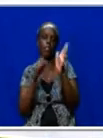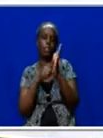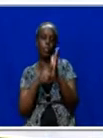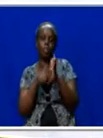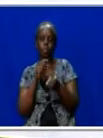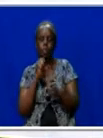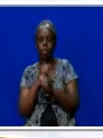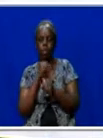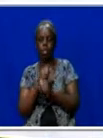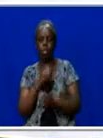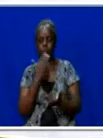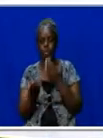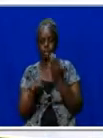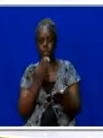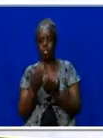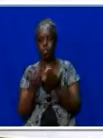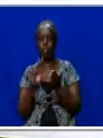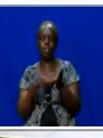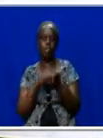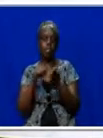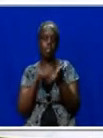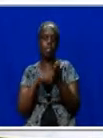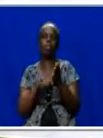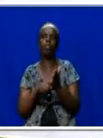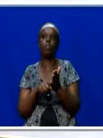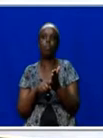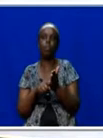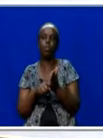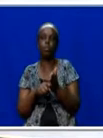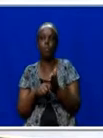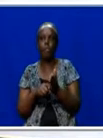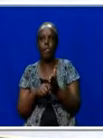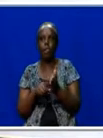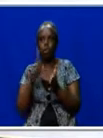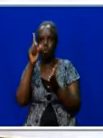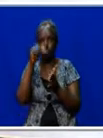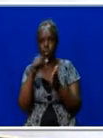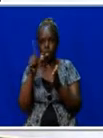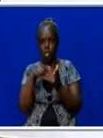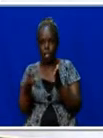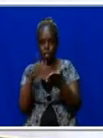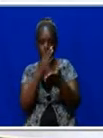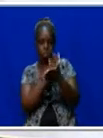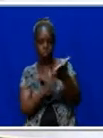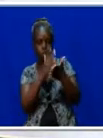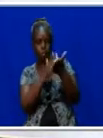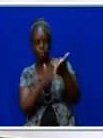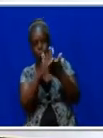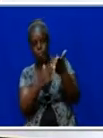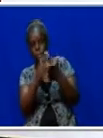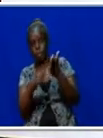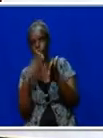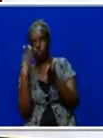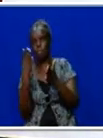of central tendency. Quartiles now show how the data is spread out, and it can